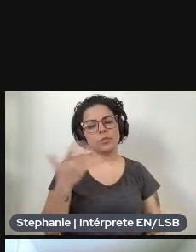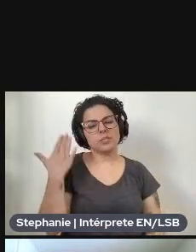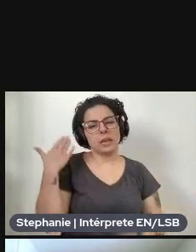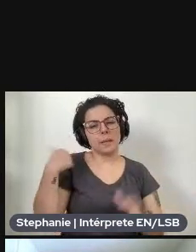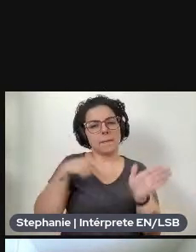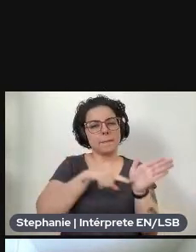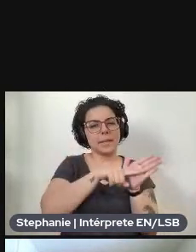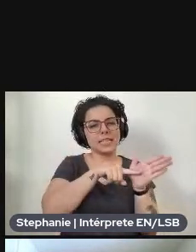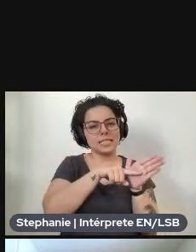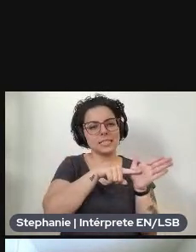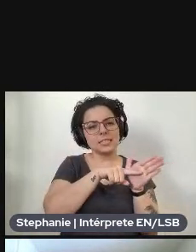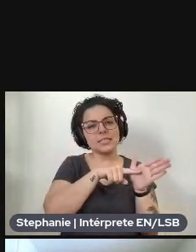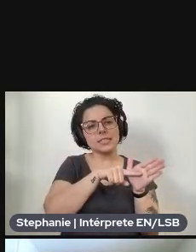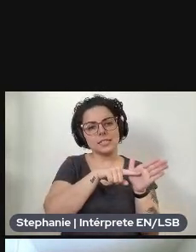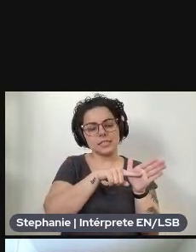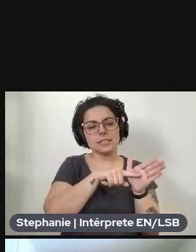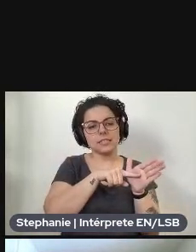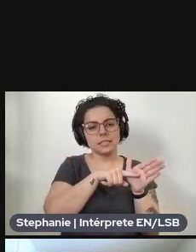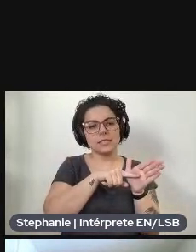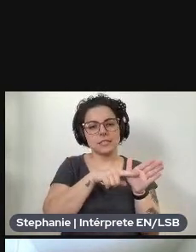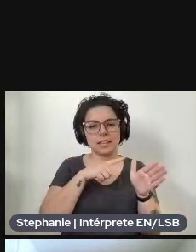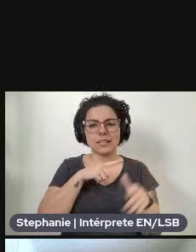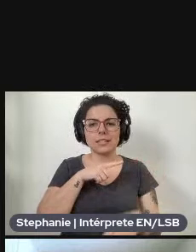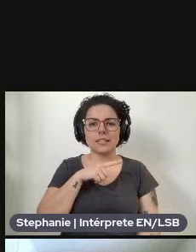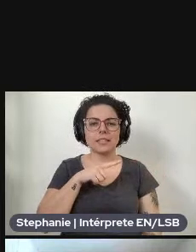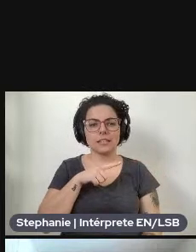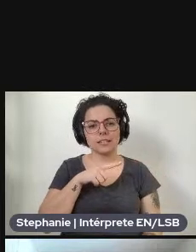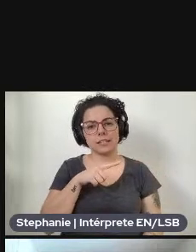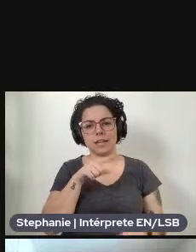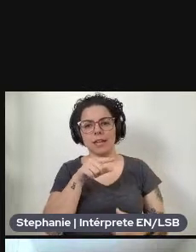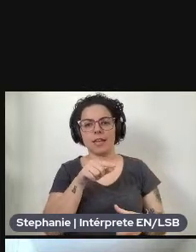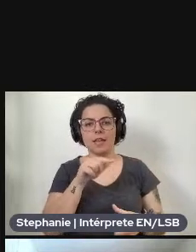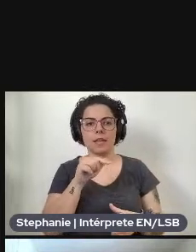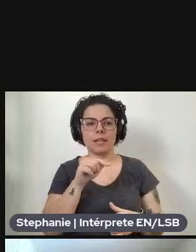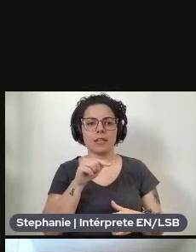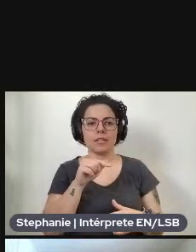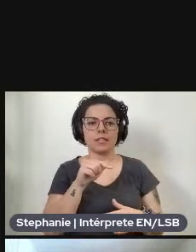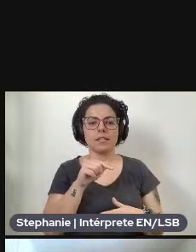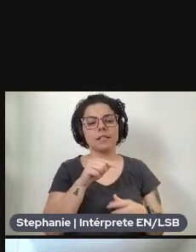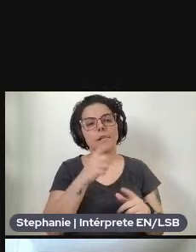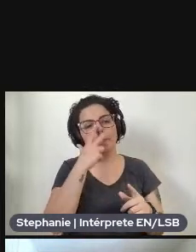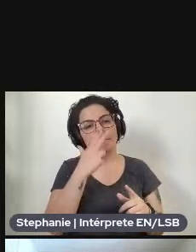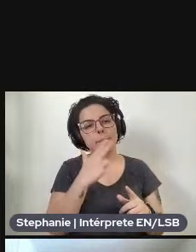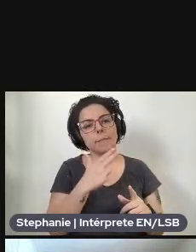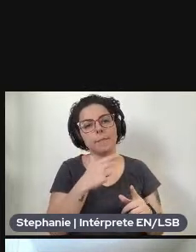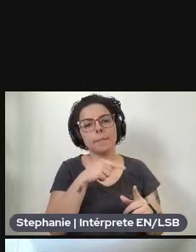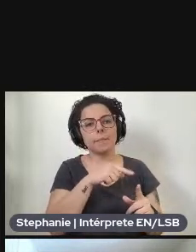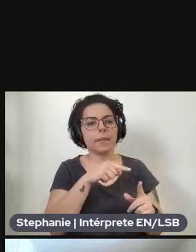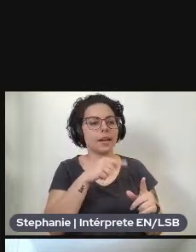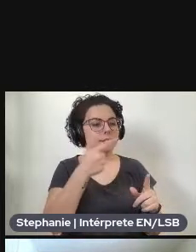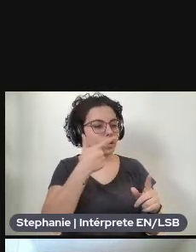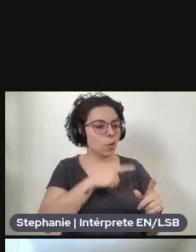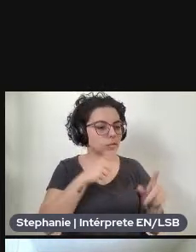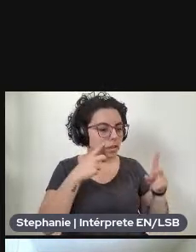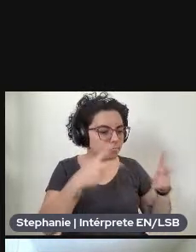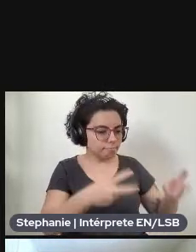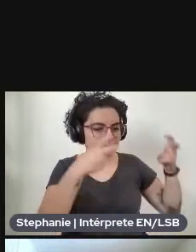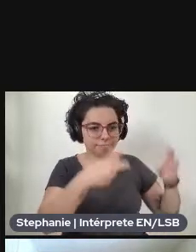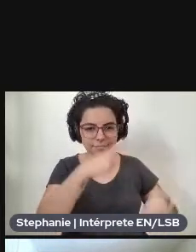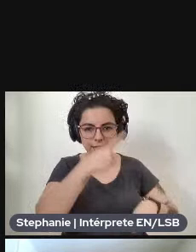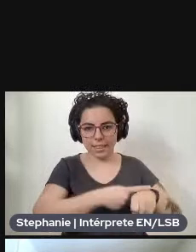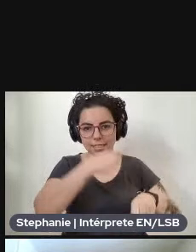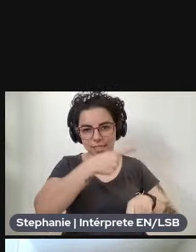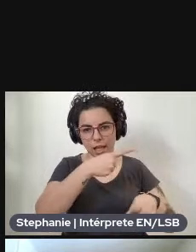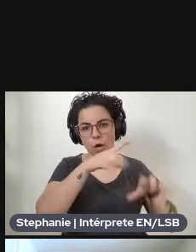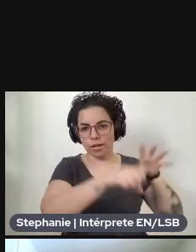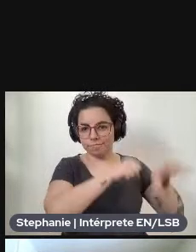contribution is at the highest level, can be immediately accessed. And then we've got